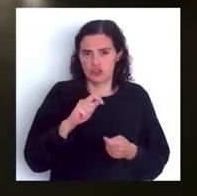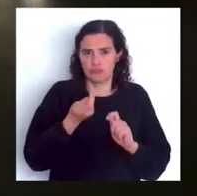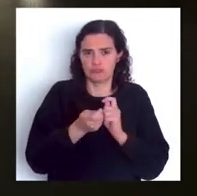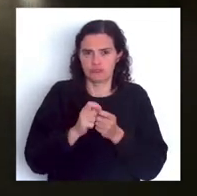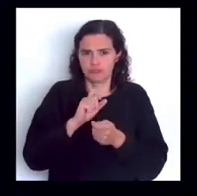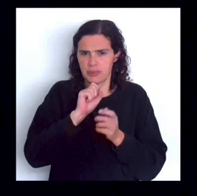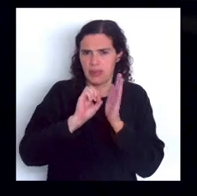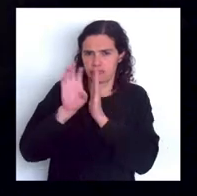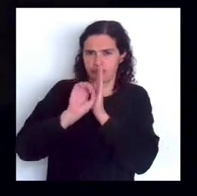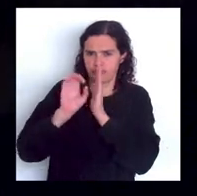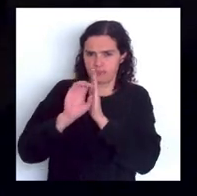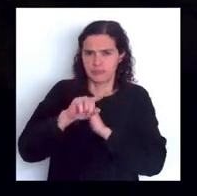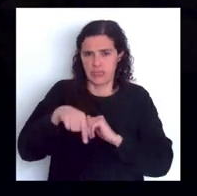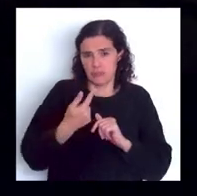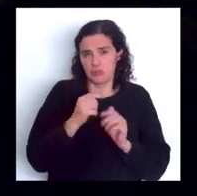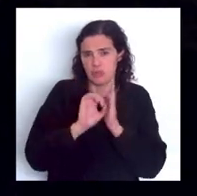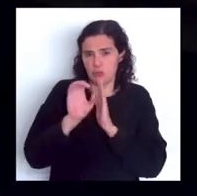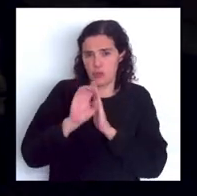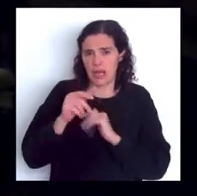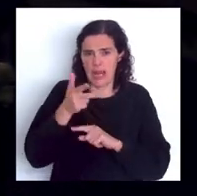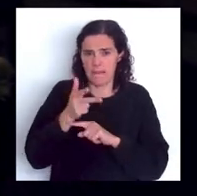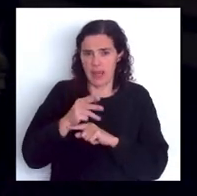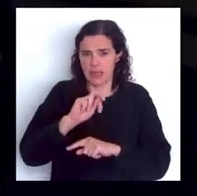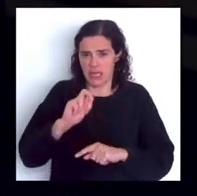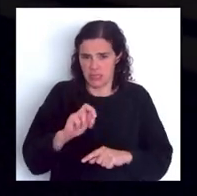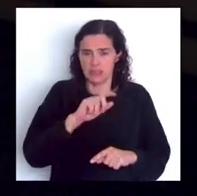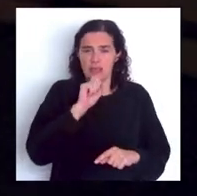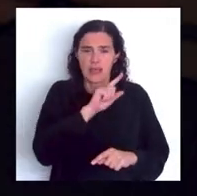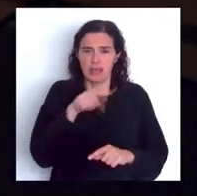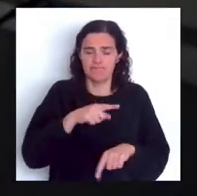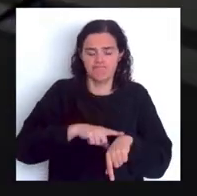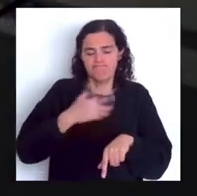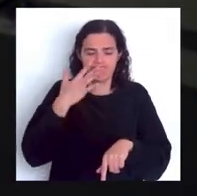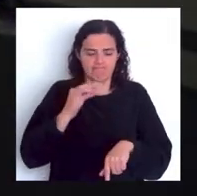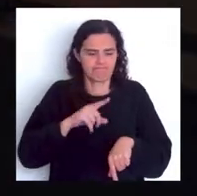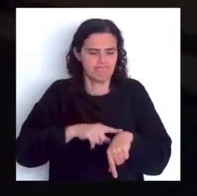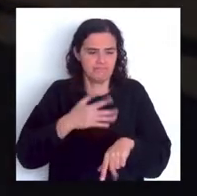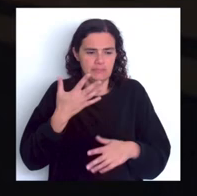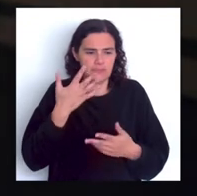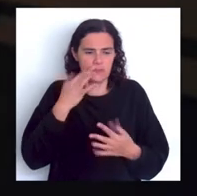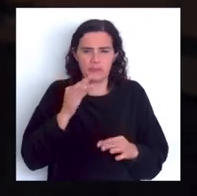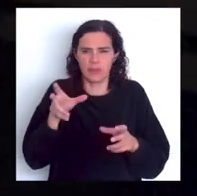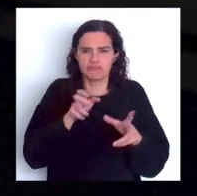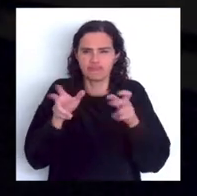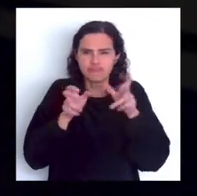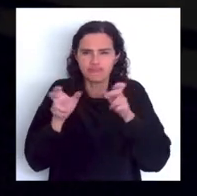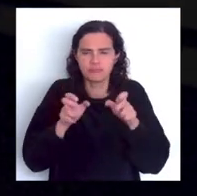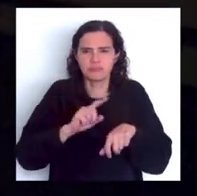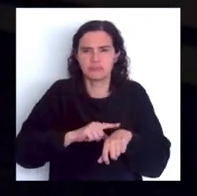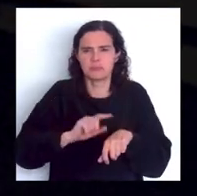voltage converter and projector camera test, for me, are this attempt to capture this